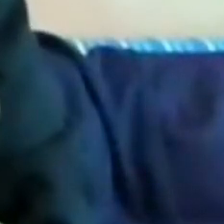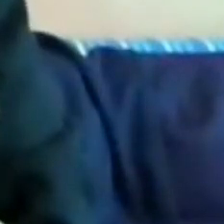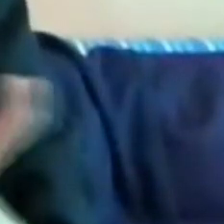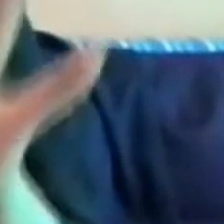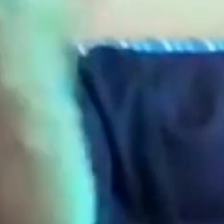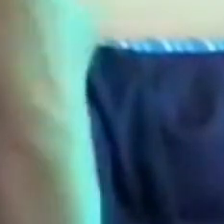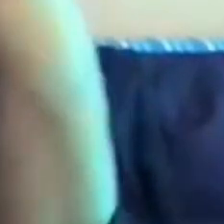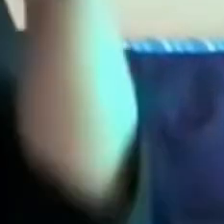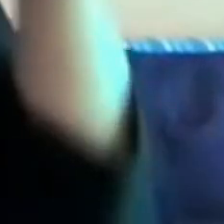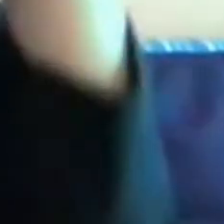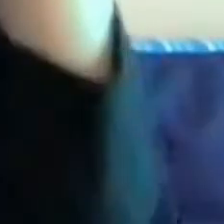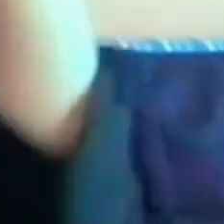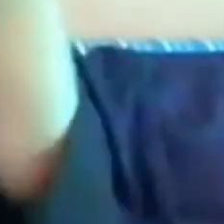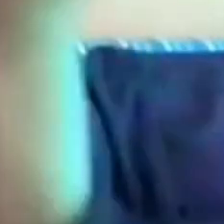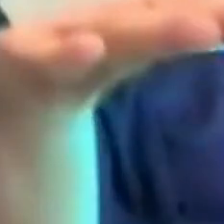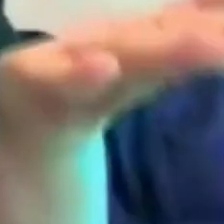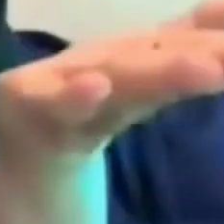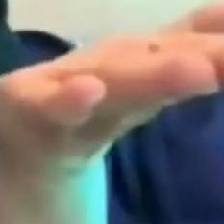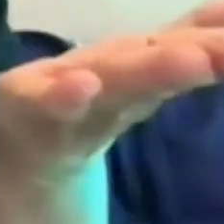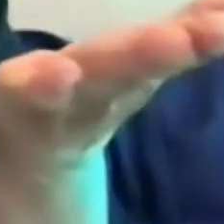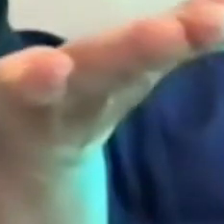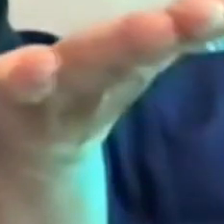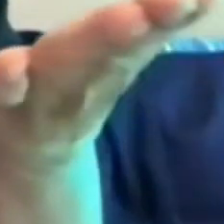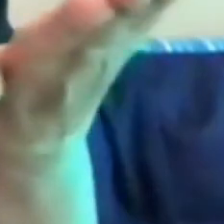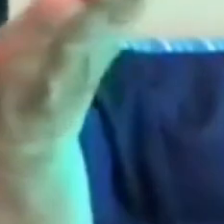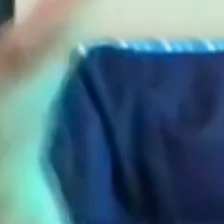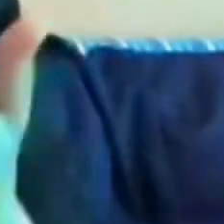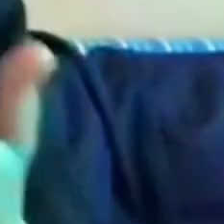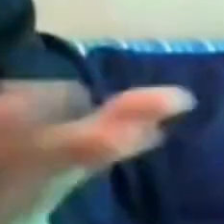for sex offenders